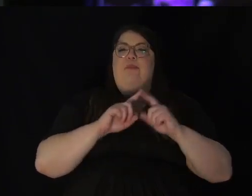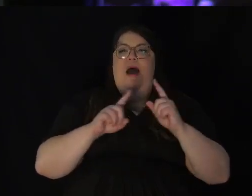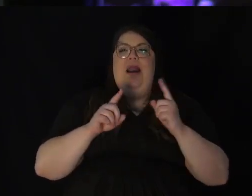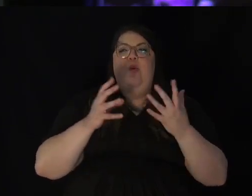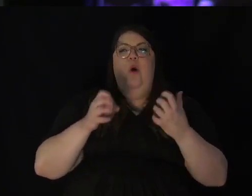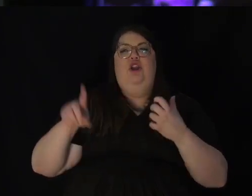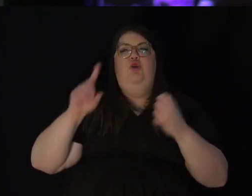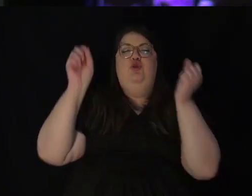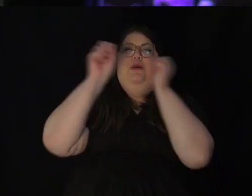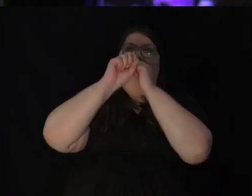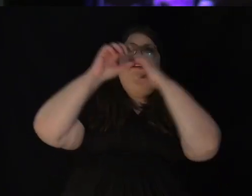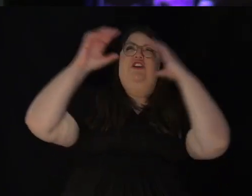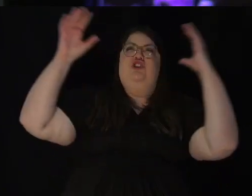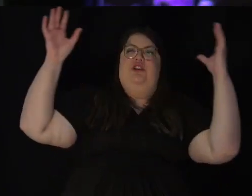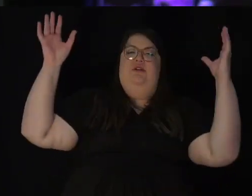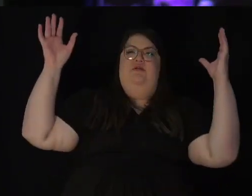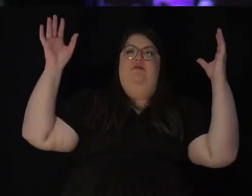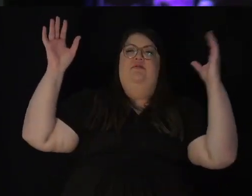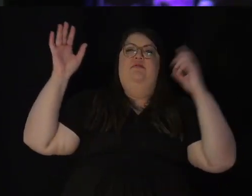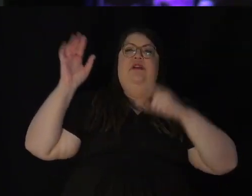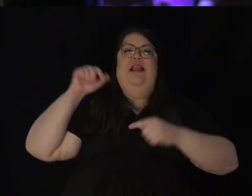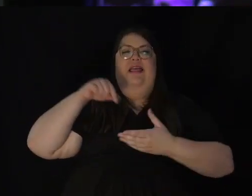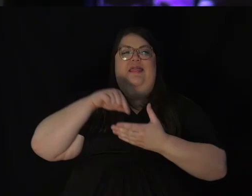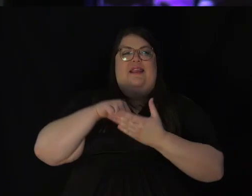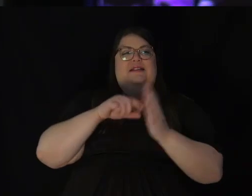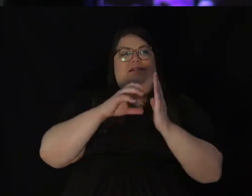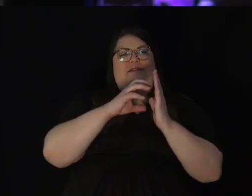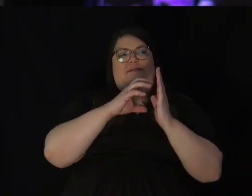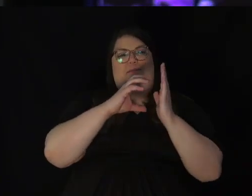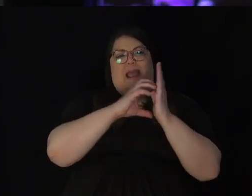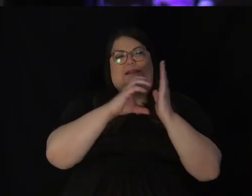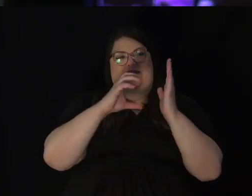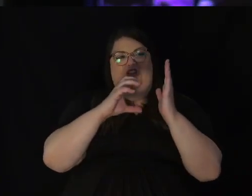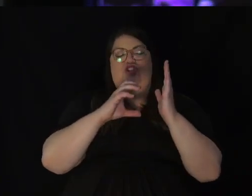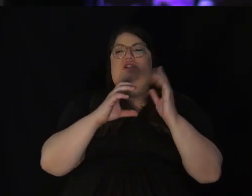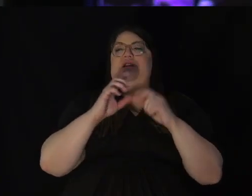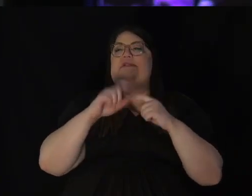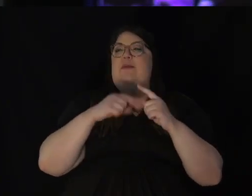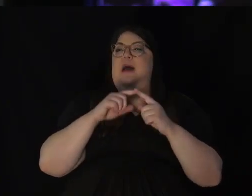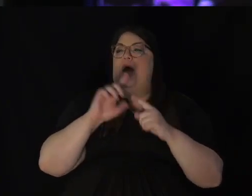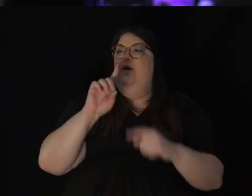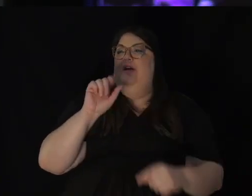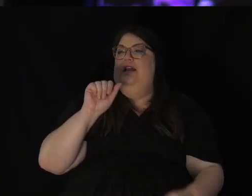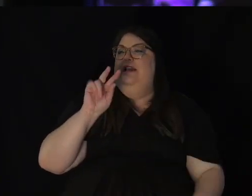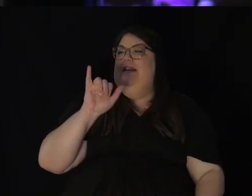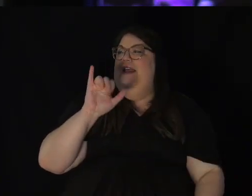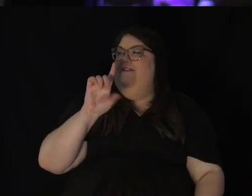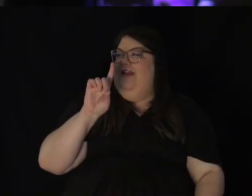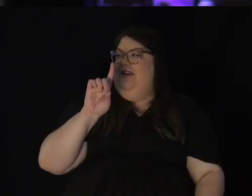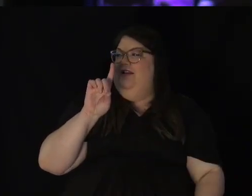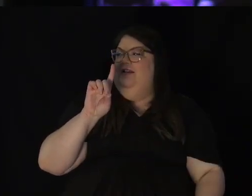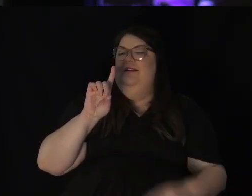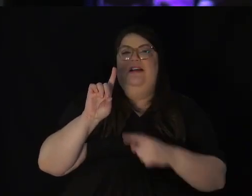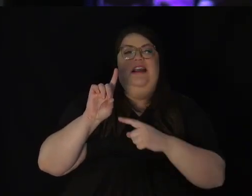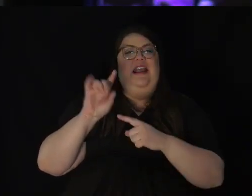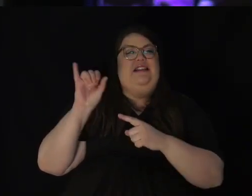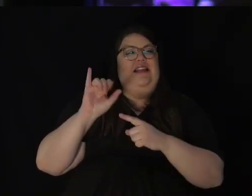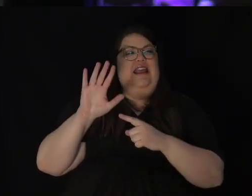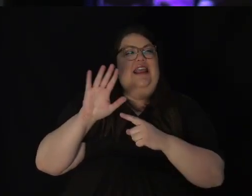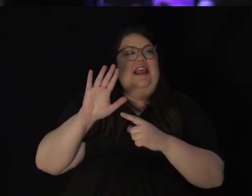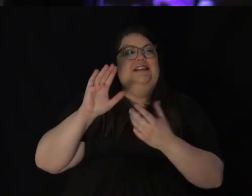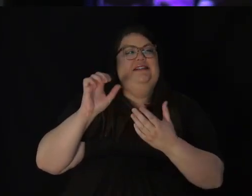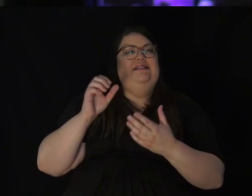to envision this passage. This is about David. This is kind of David's song of